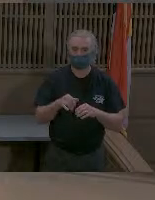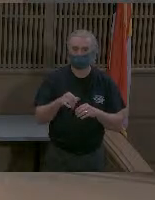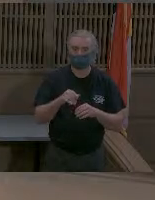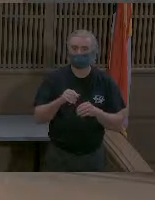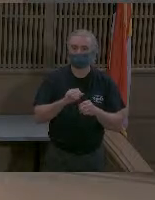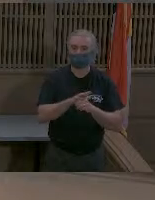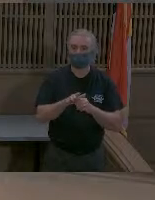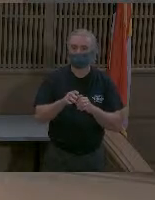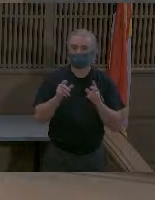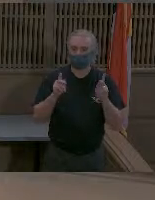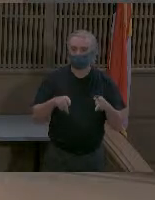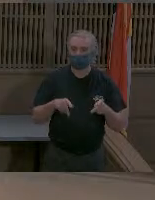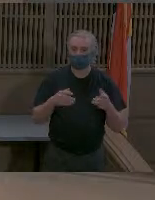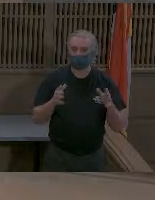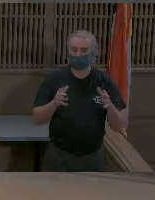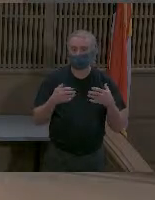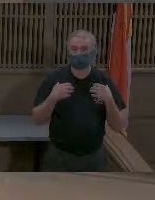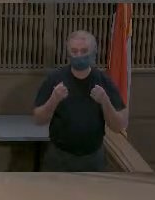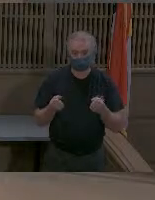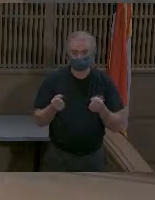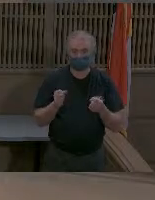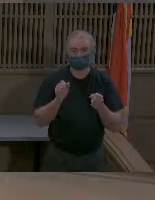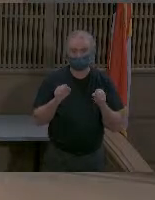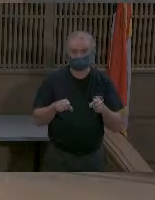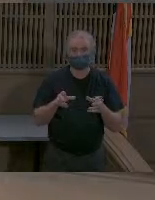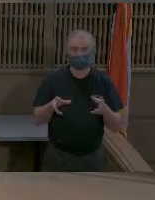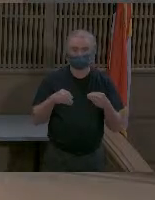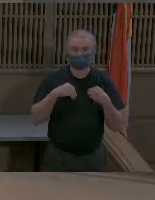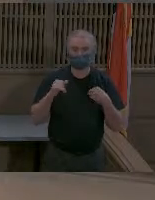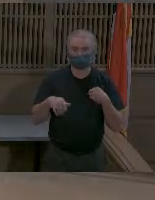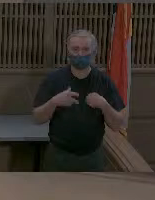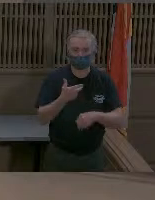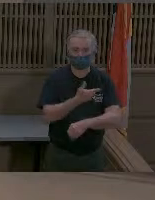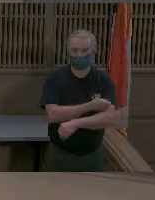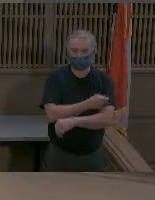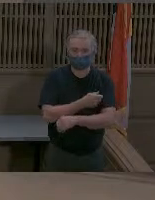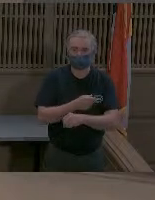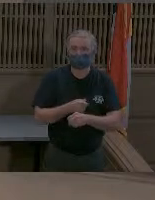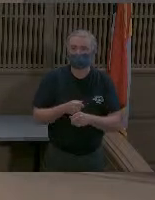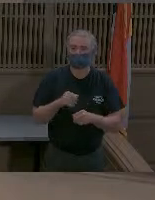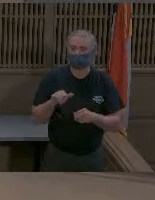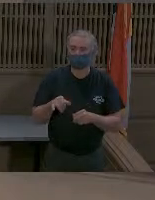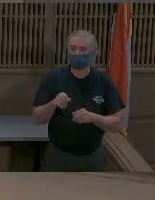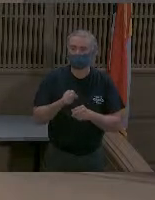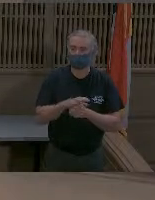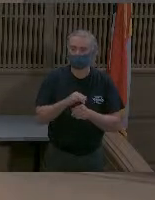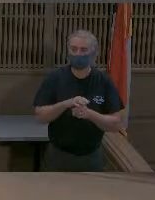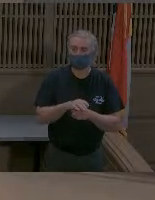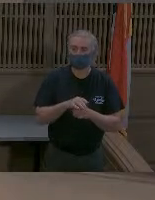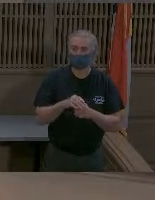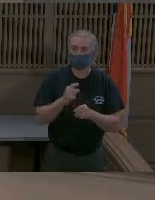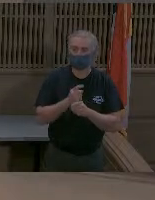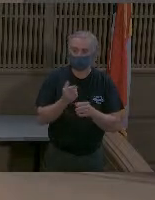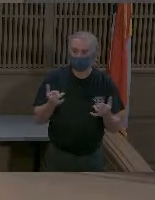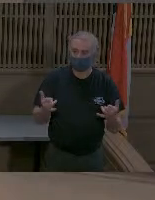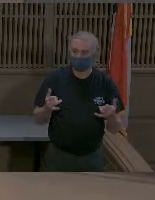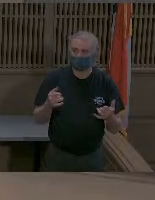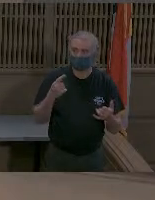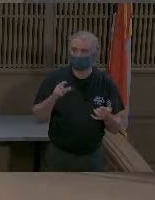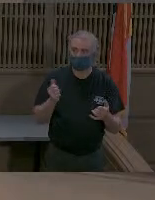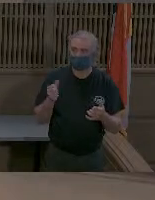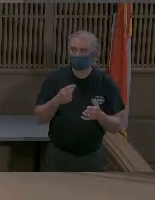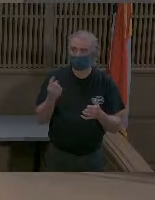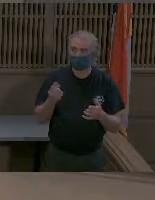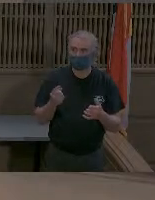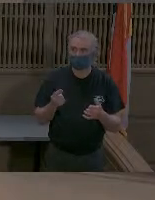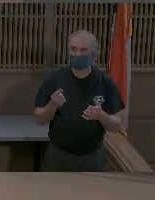go ahead and begin the vaccine series. And it is advisable at this point in time for anyone